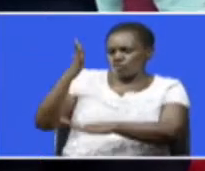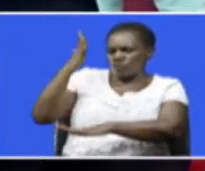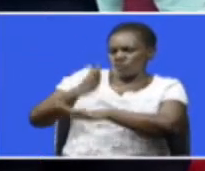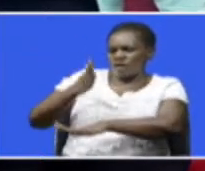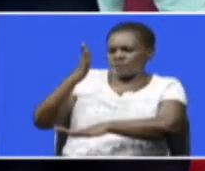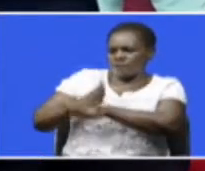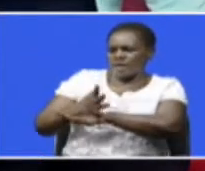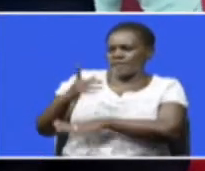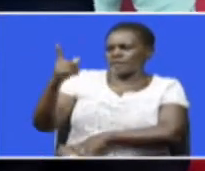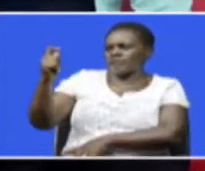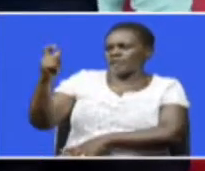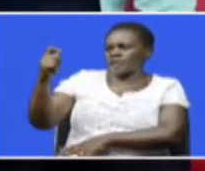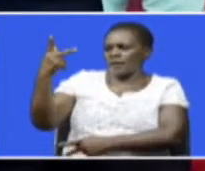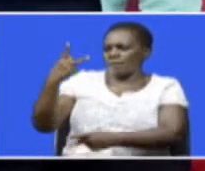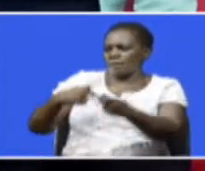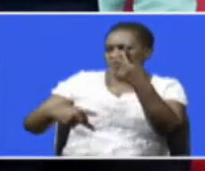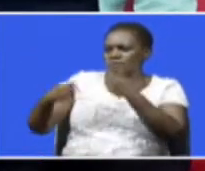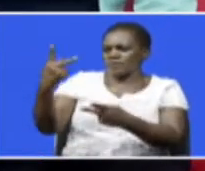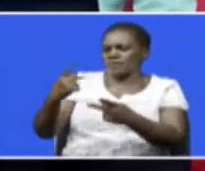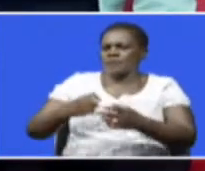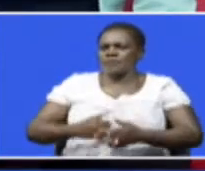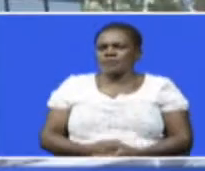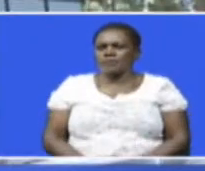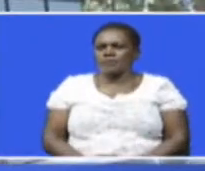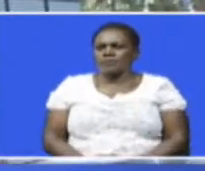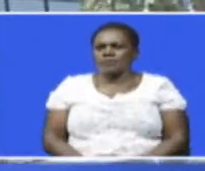tender processes. Well, Brian Obuya with that report.